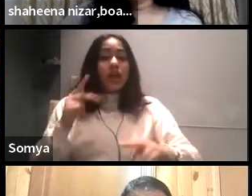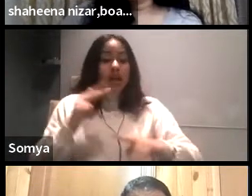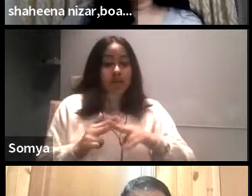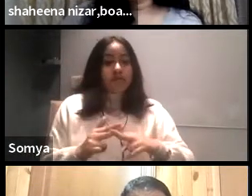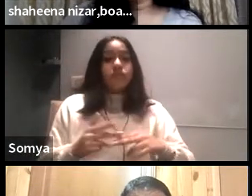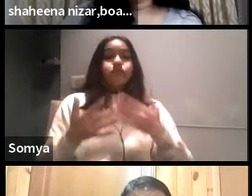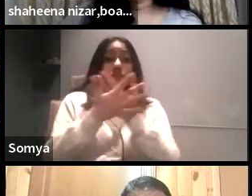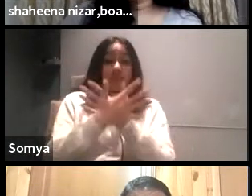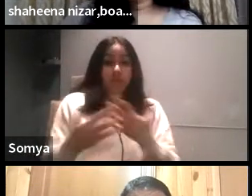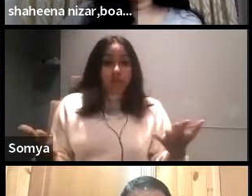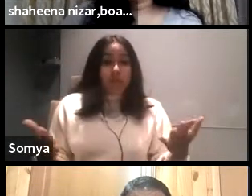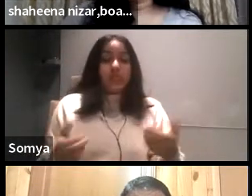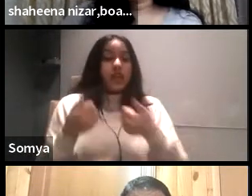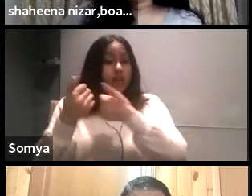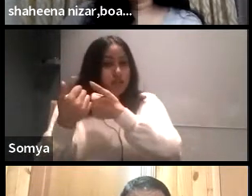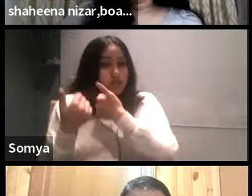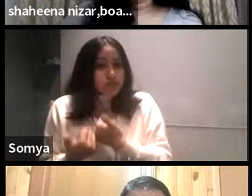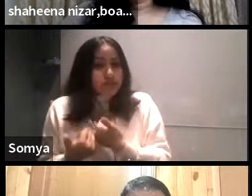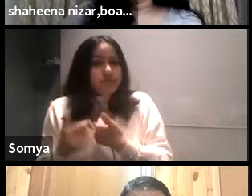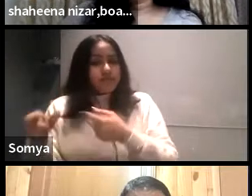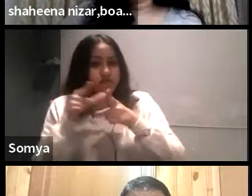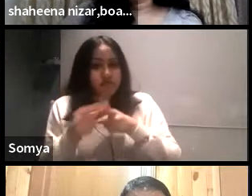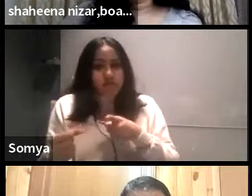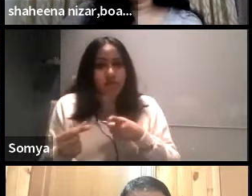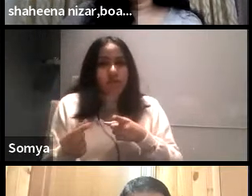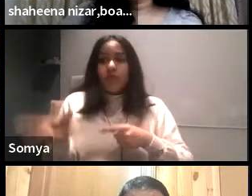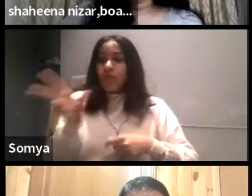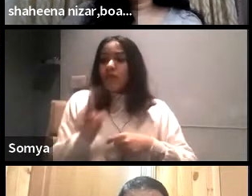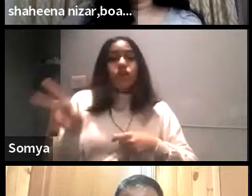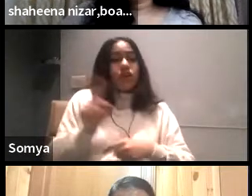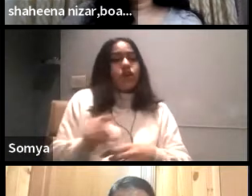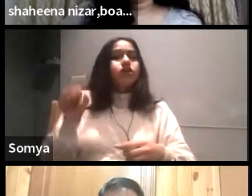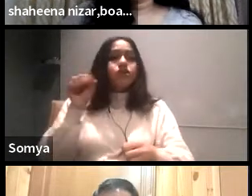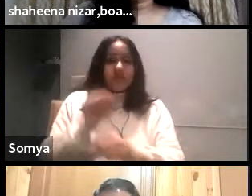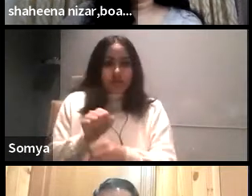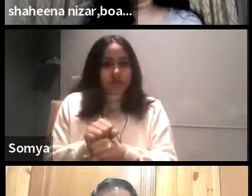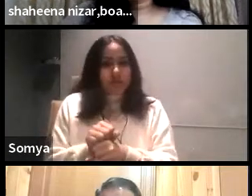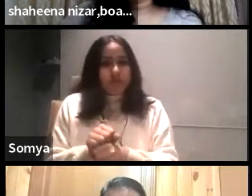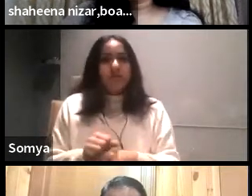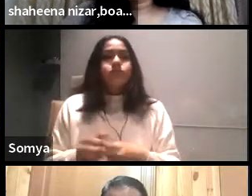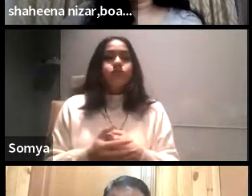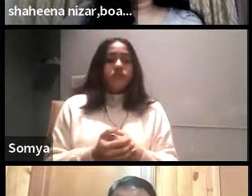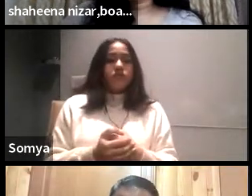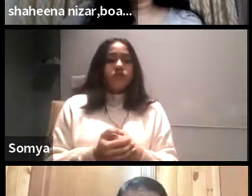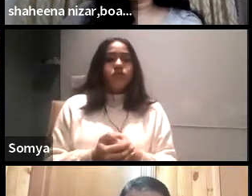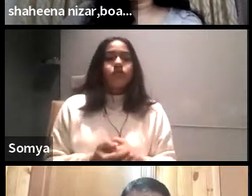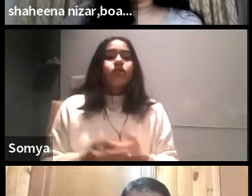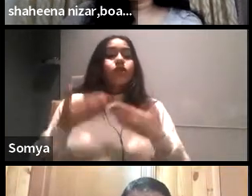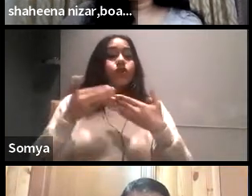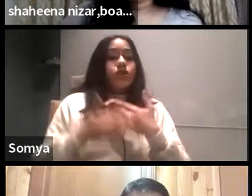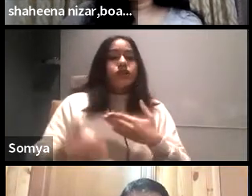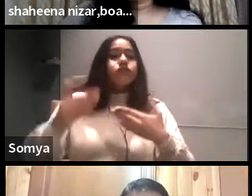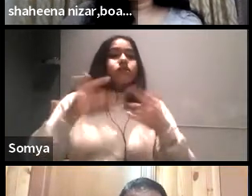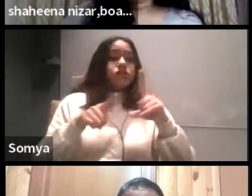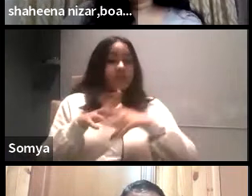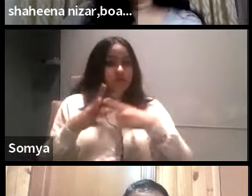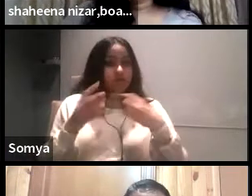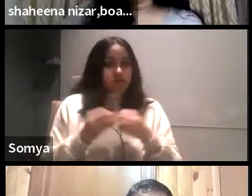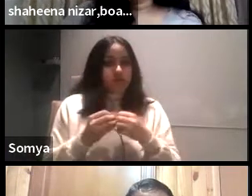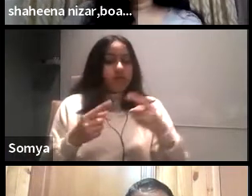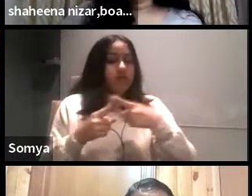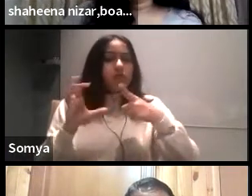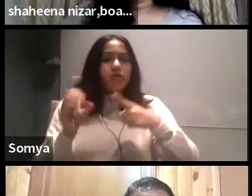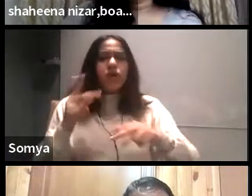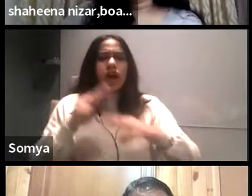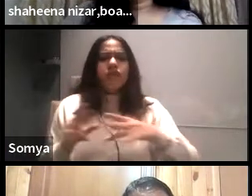entrepreneur, or they are good at something which is more repetitive work. It's about our job to make